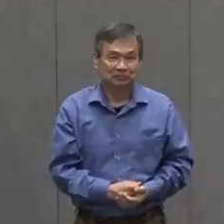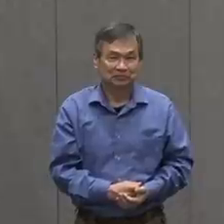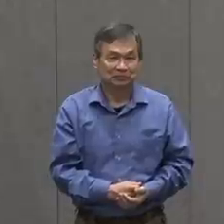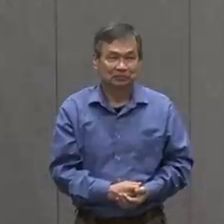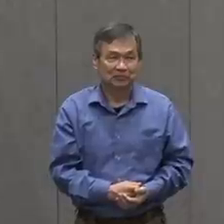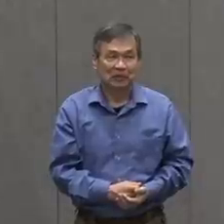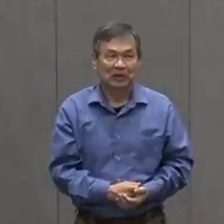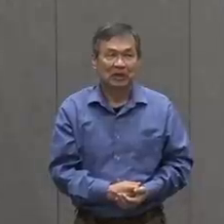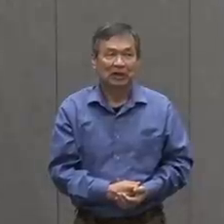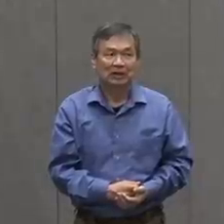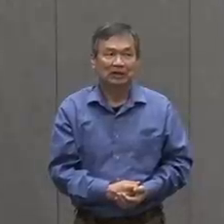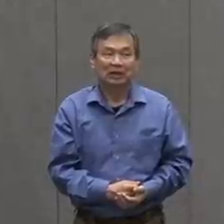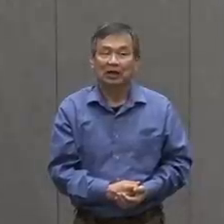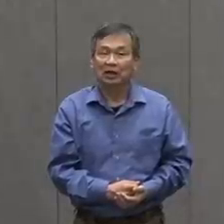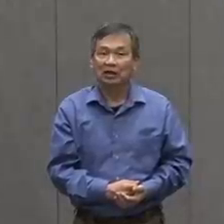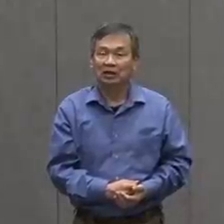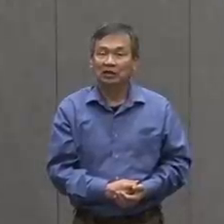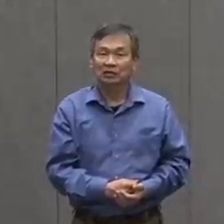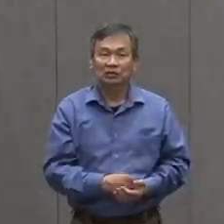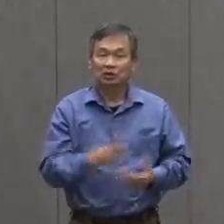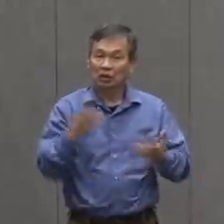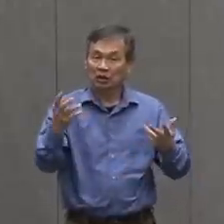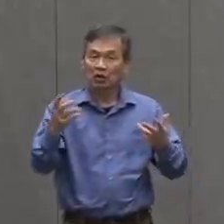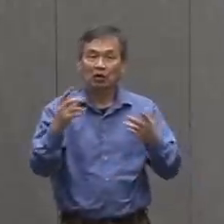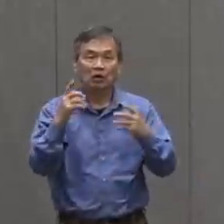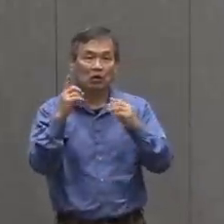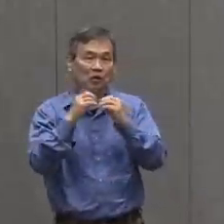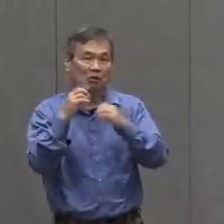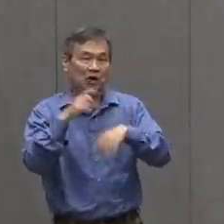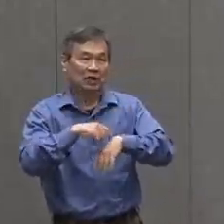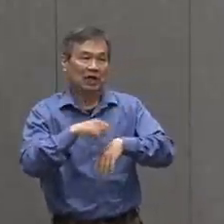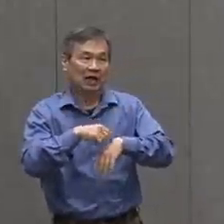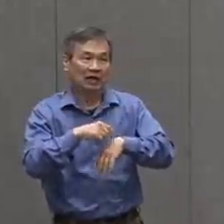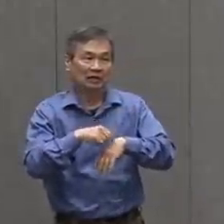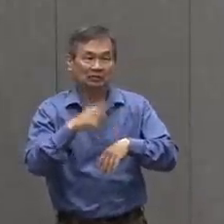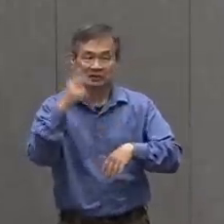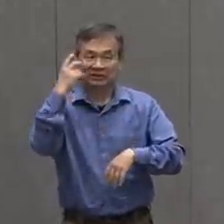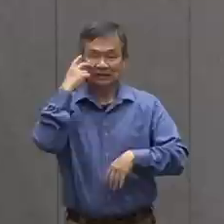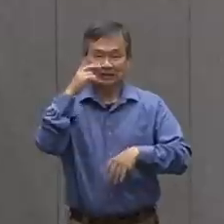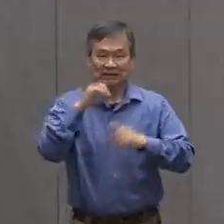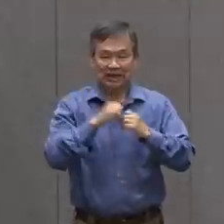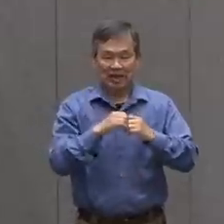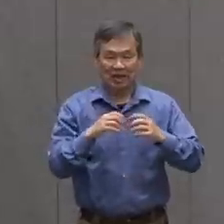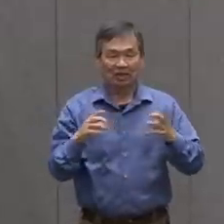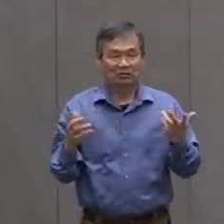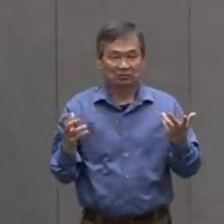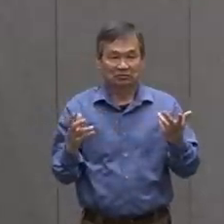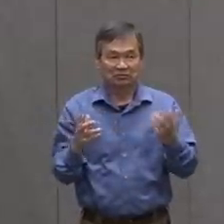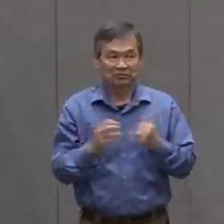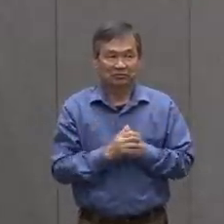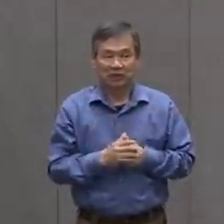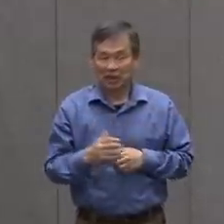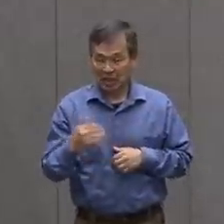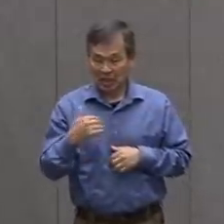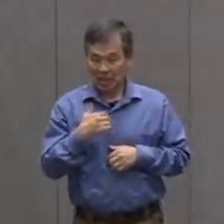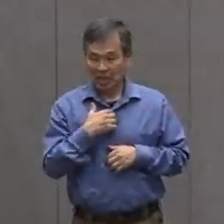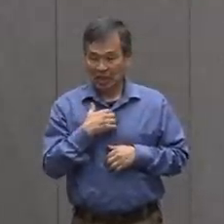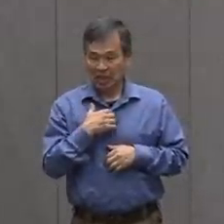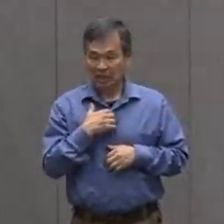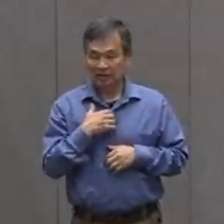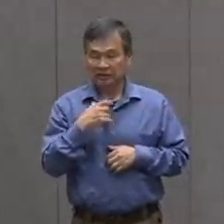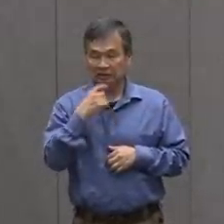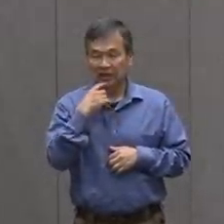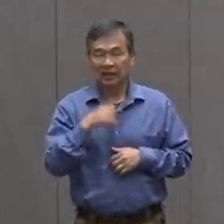And let's review our family facts one more time. Math family facts. So I picked the number